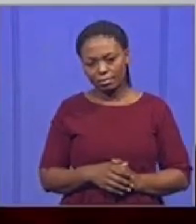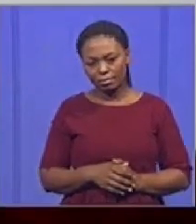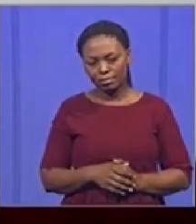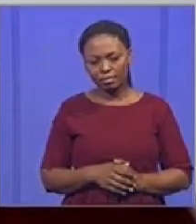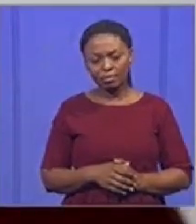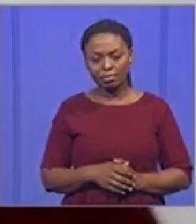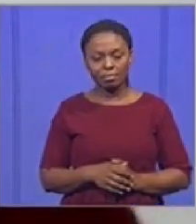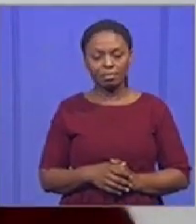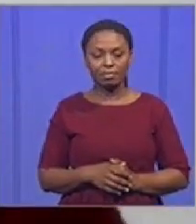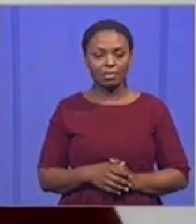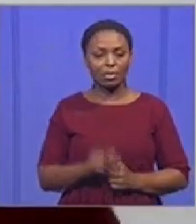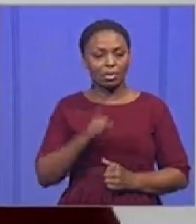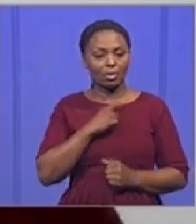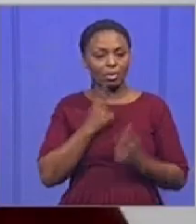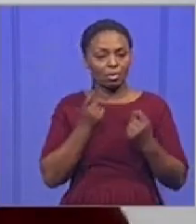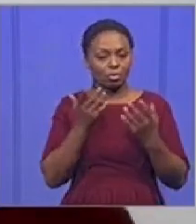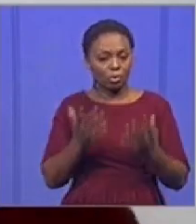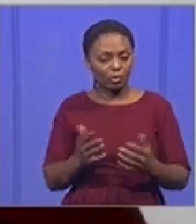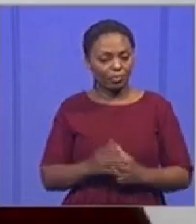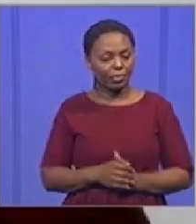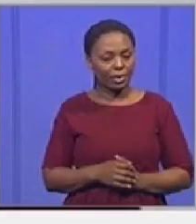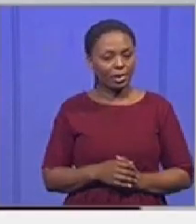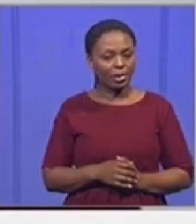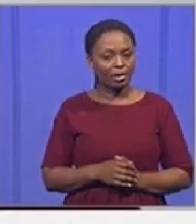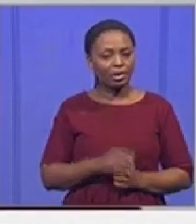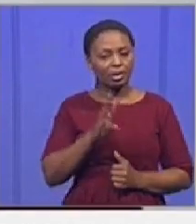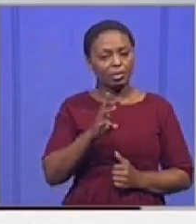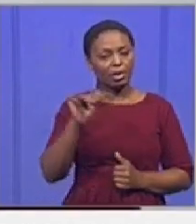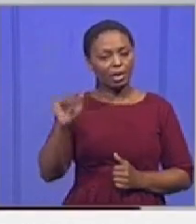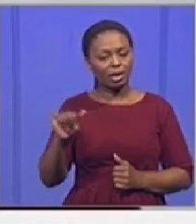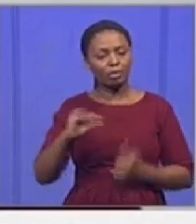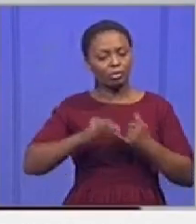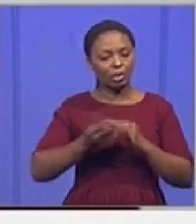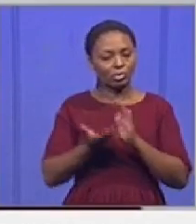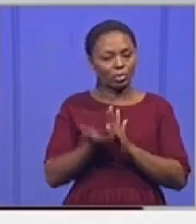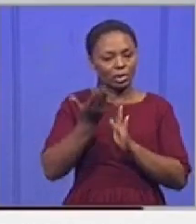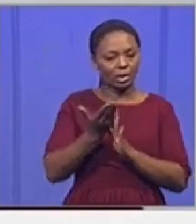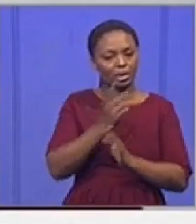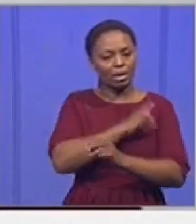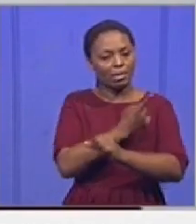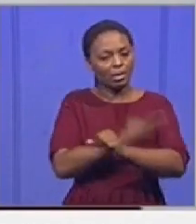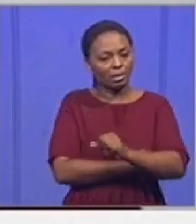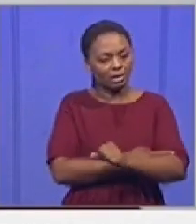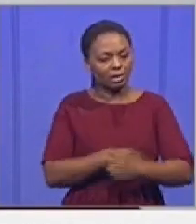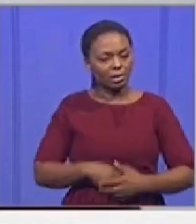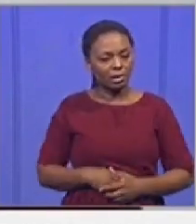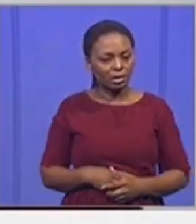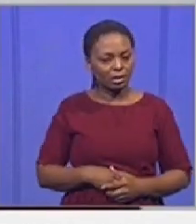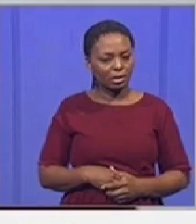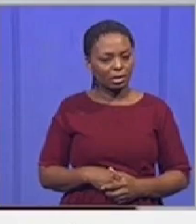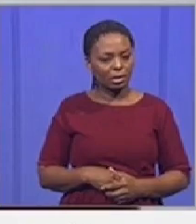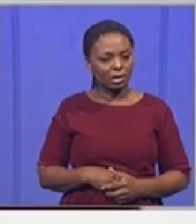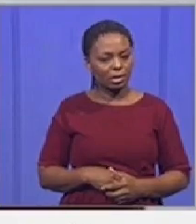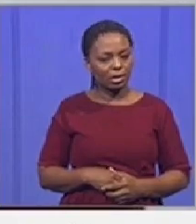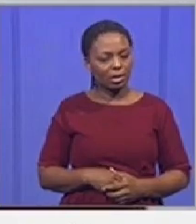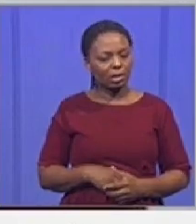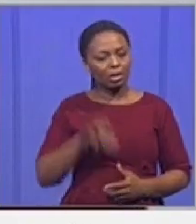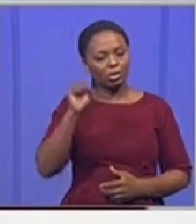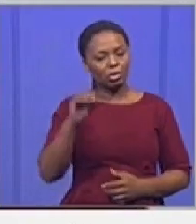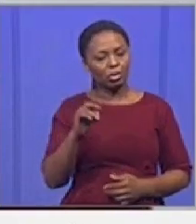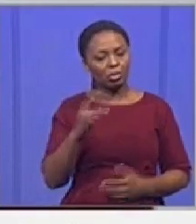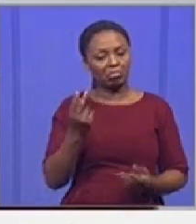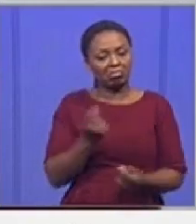was done like that, the government is just trying to increase capacity. So I suppose it would be unfortunate